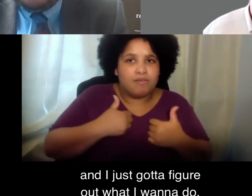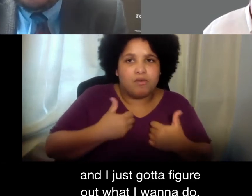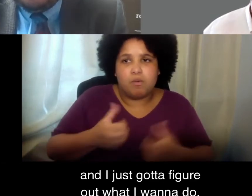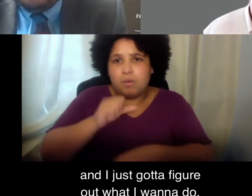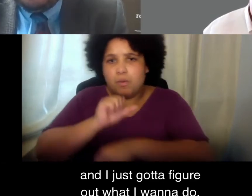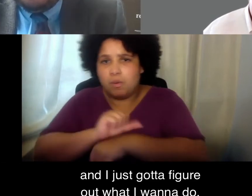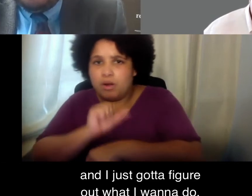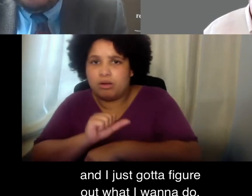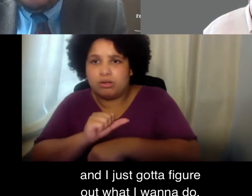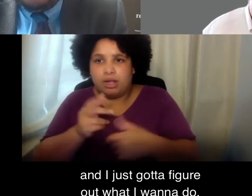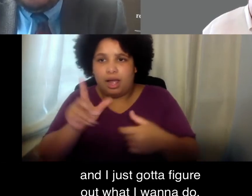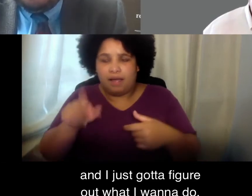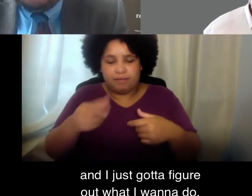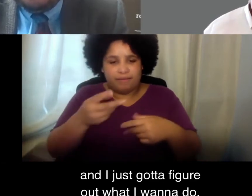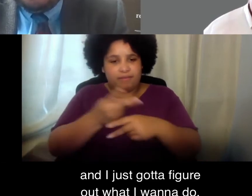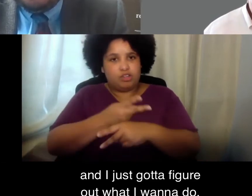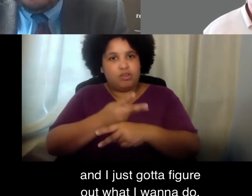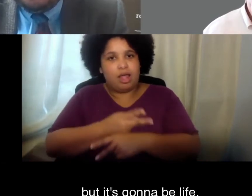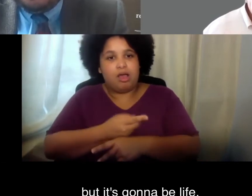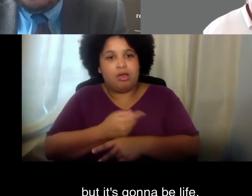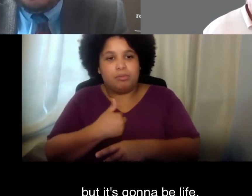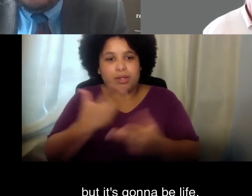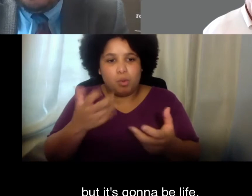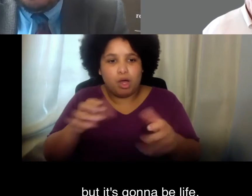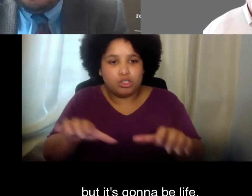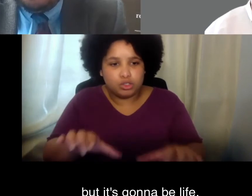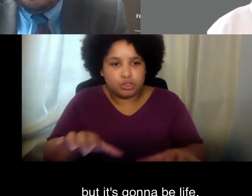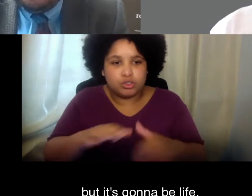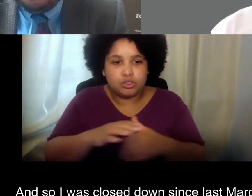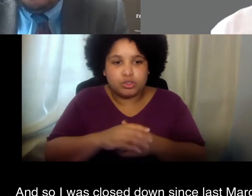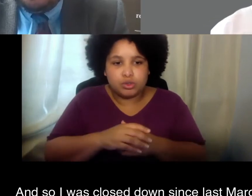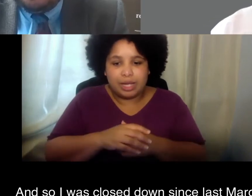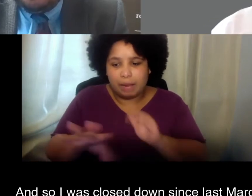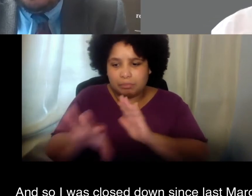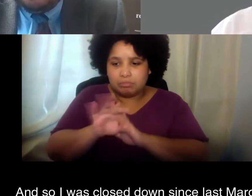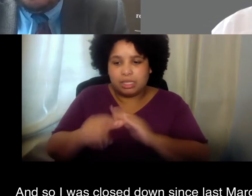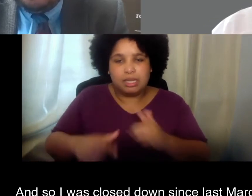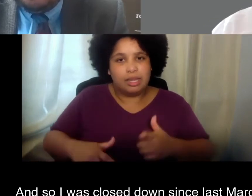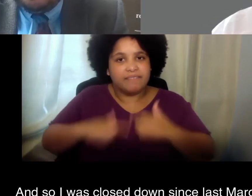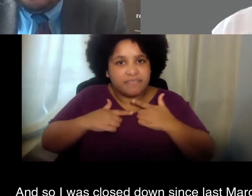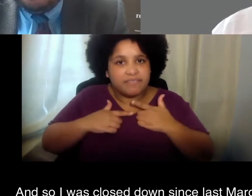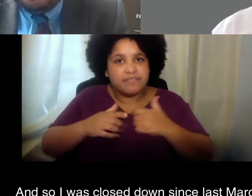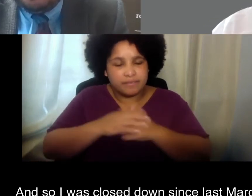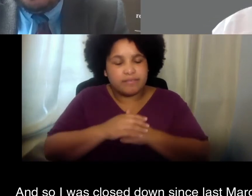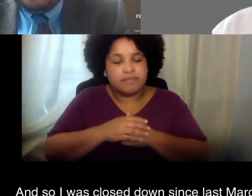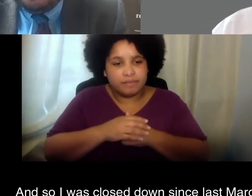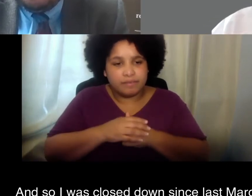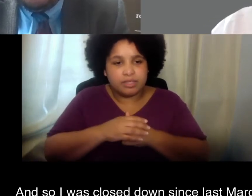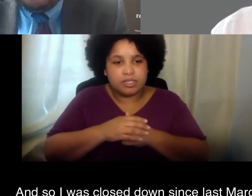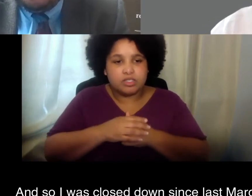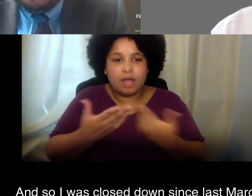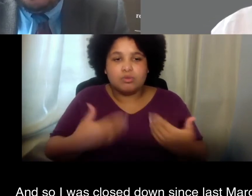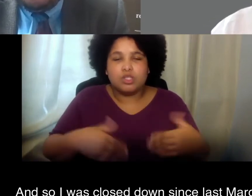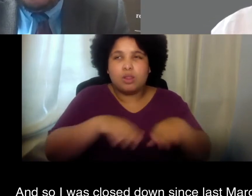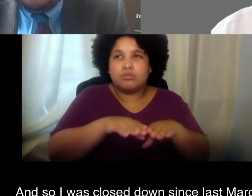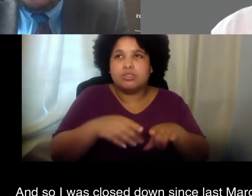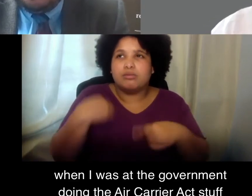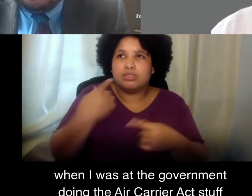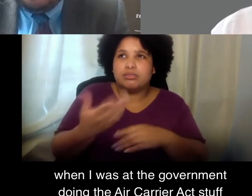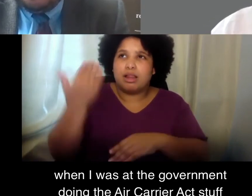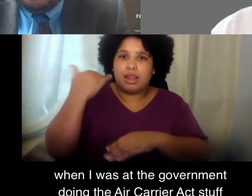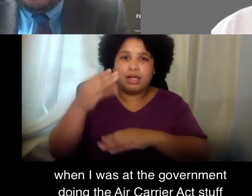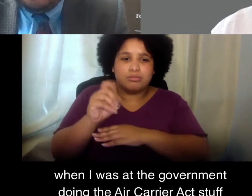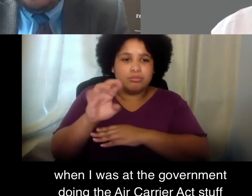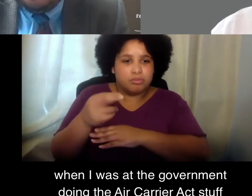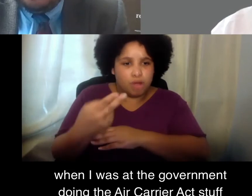got to figure out what I want to do, and it's going to be life. And so I was closed down since last March when